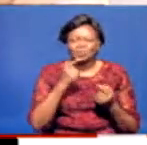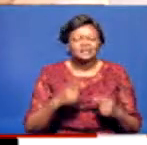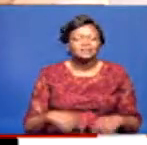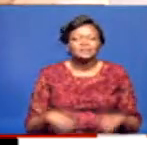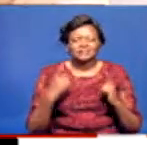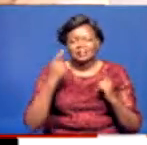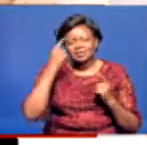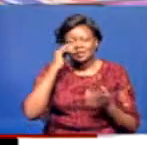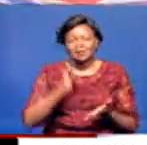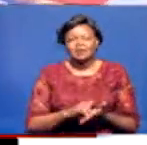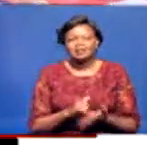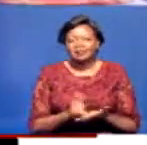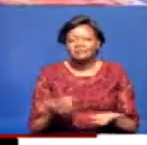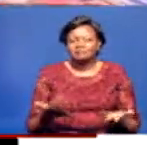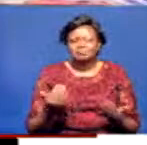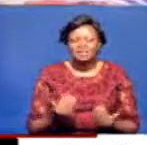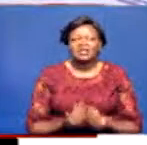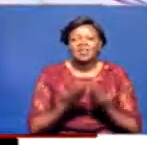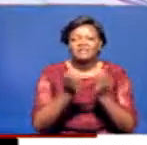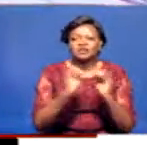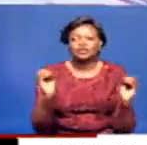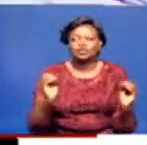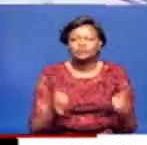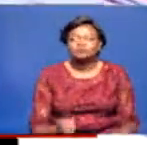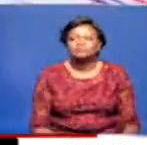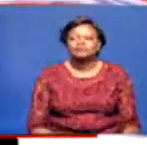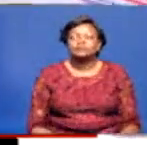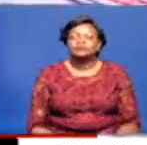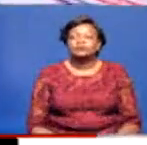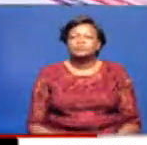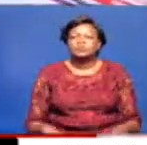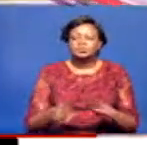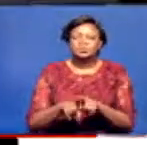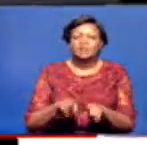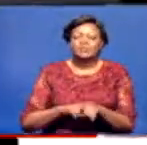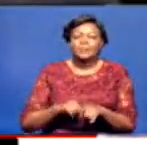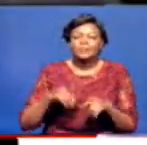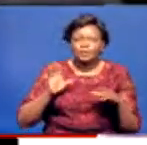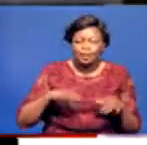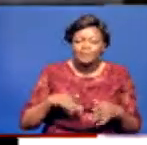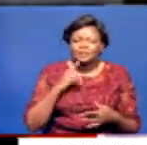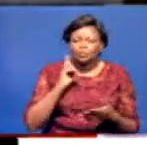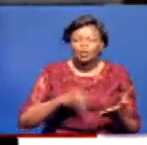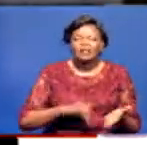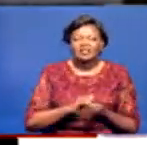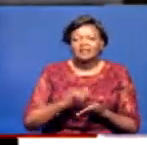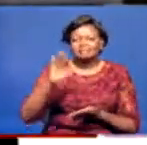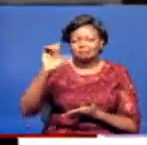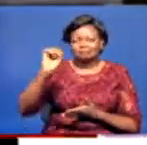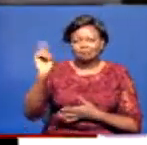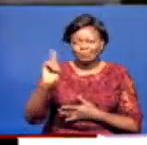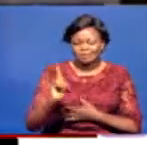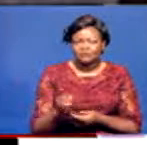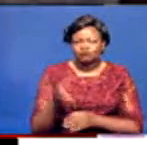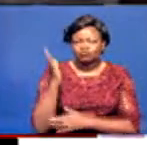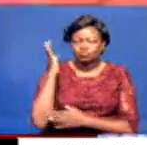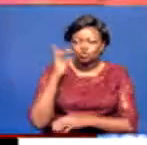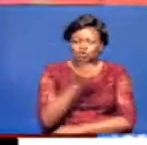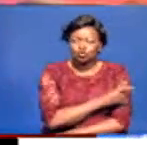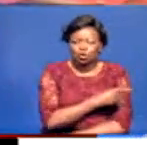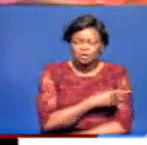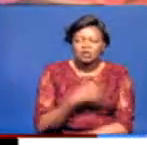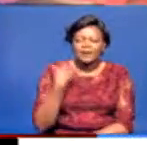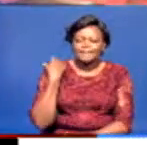think that we do not deliver. At the same time, the women have called on the CS Ministry of Interior, Dr. Fred